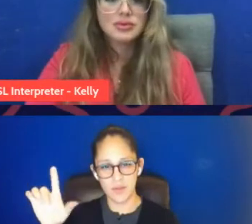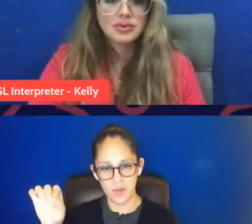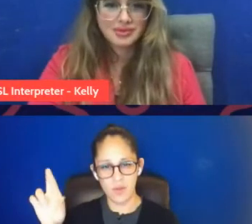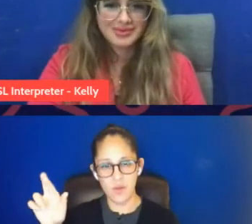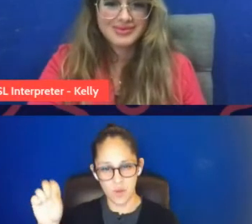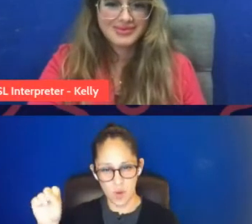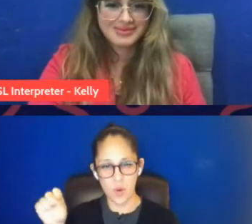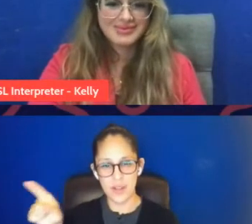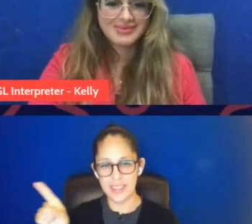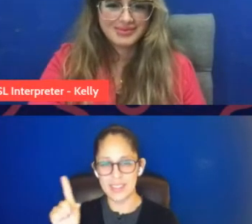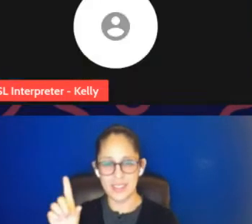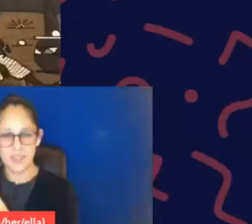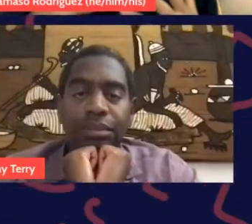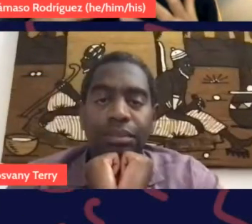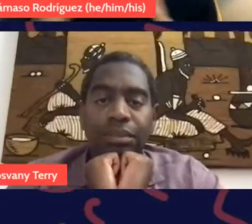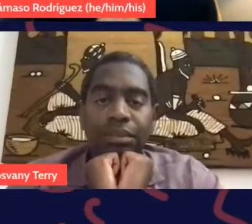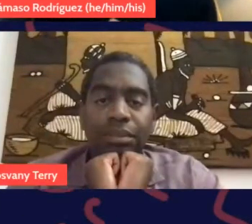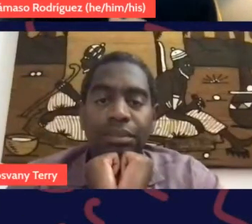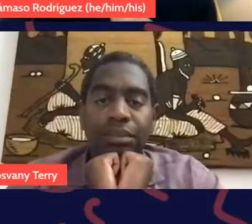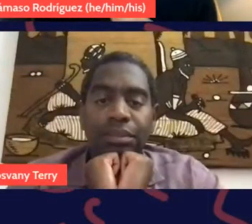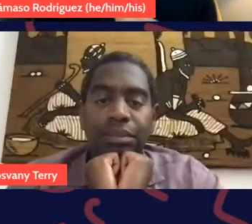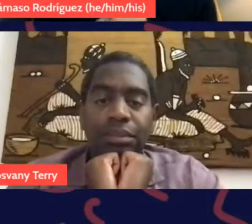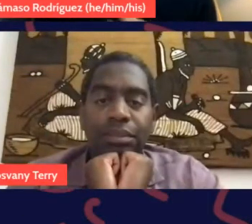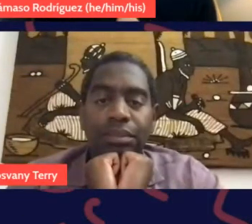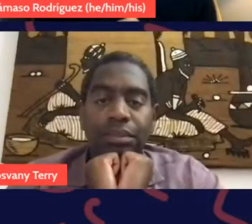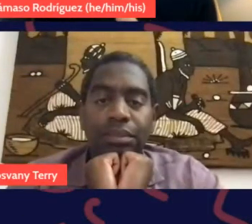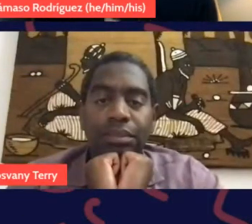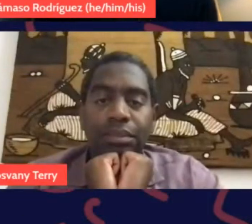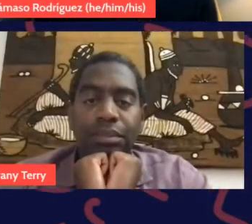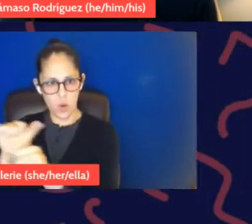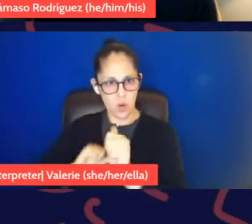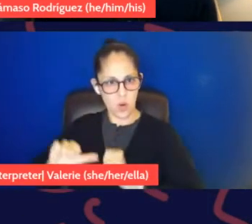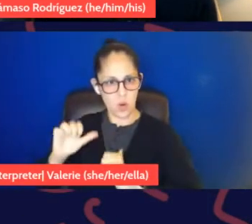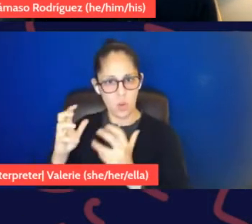wanting the work to educate, actually, about immigration.